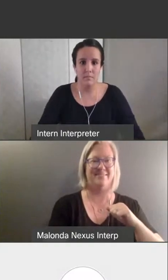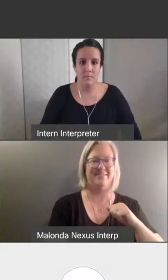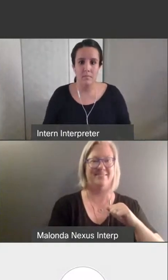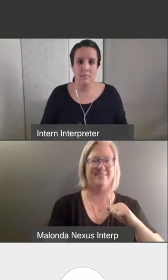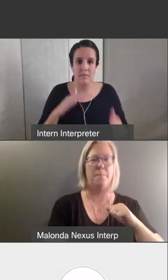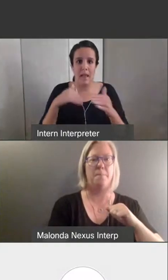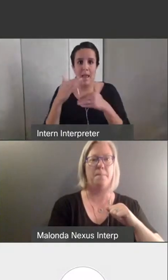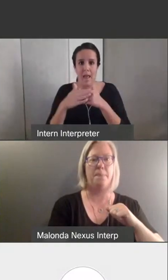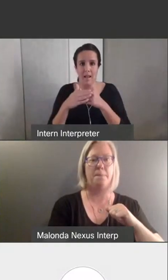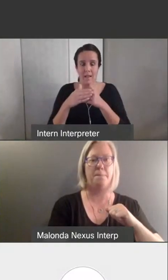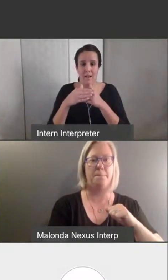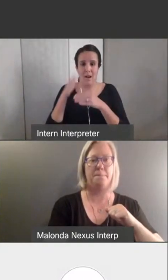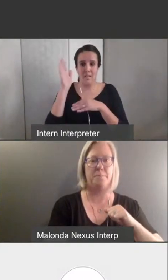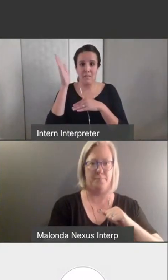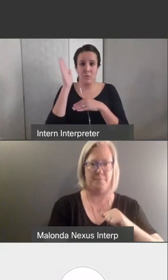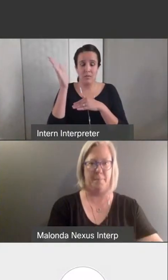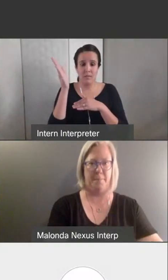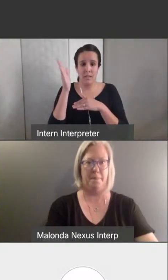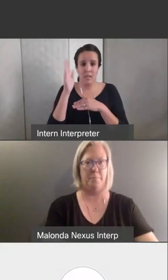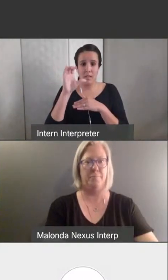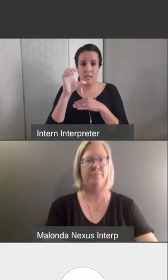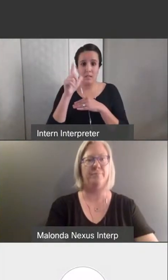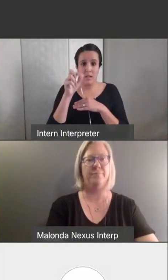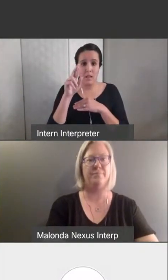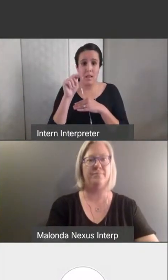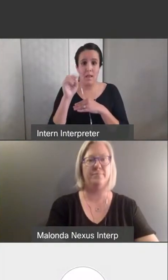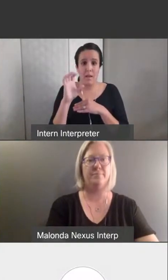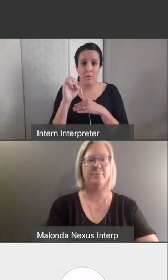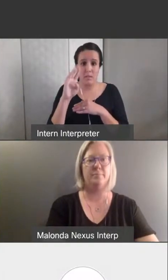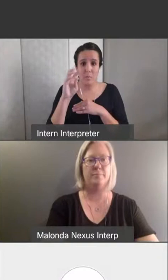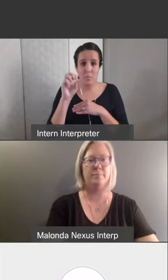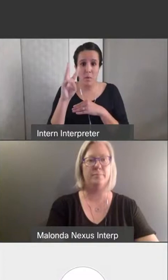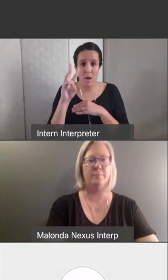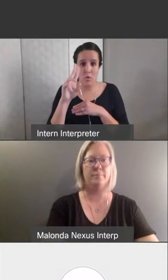Our next presenter will be Clarence Brown, UAW.